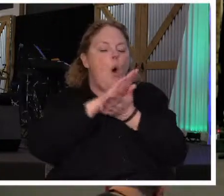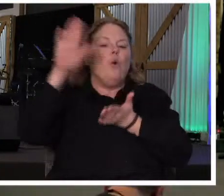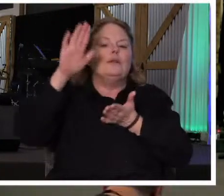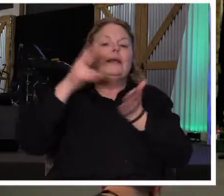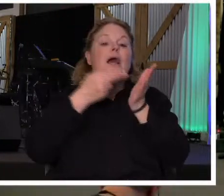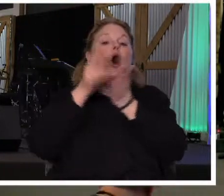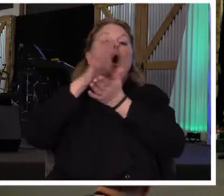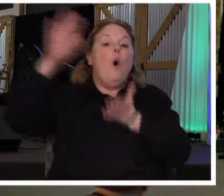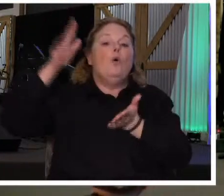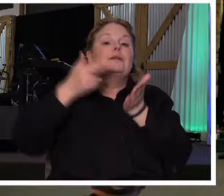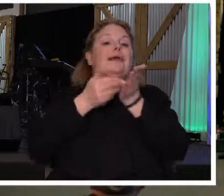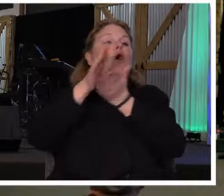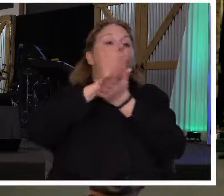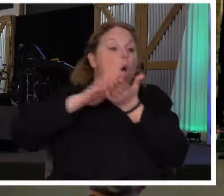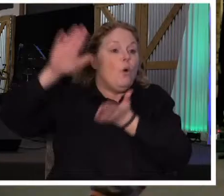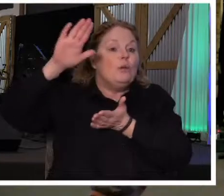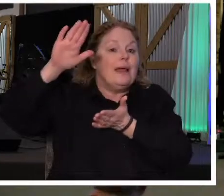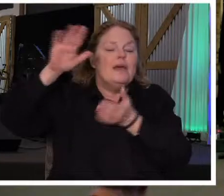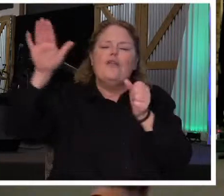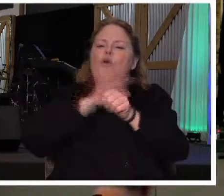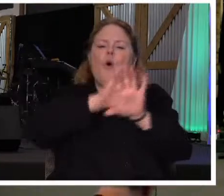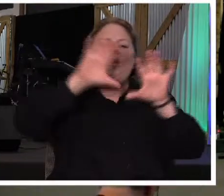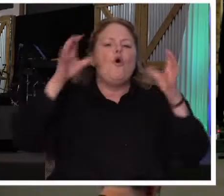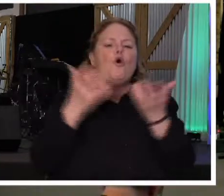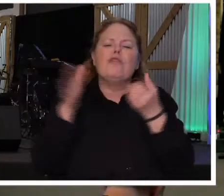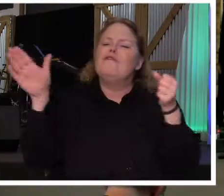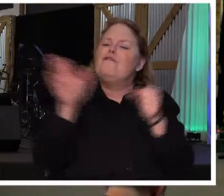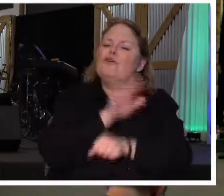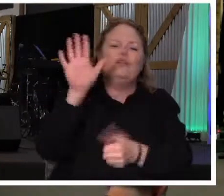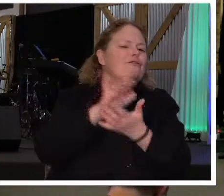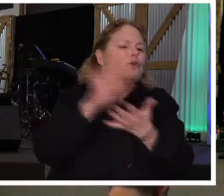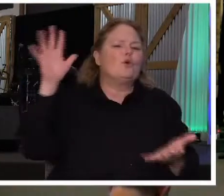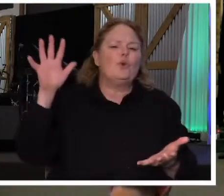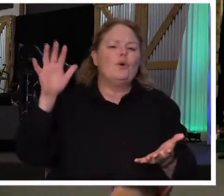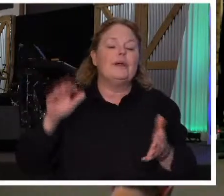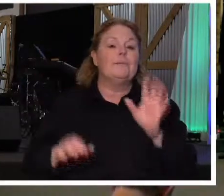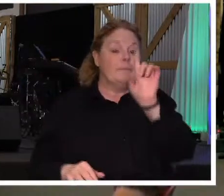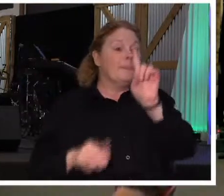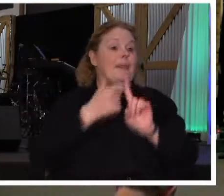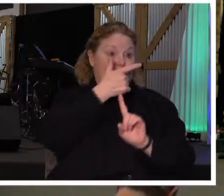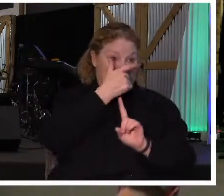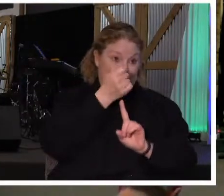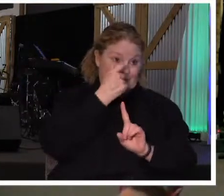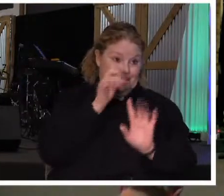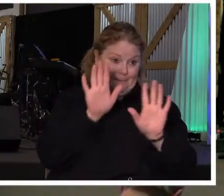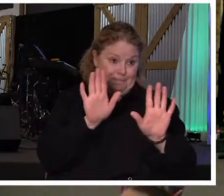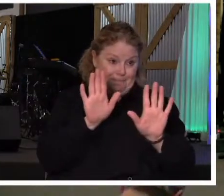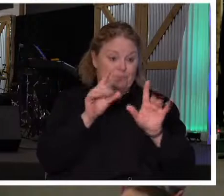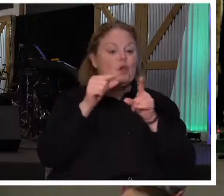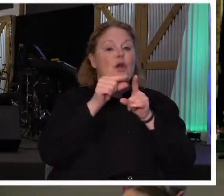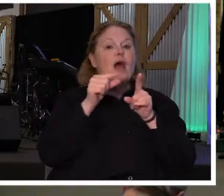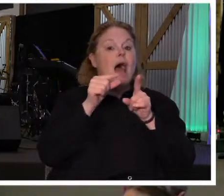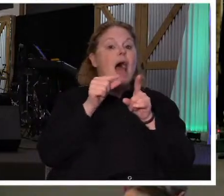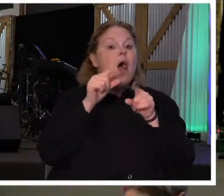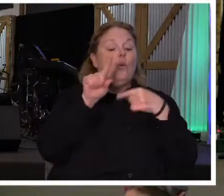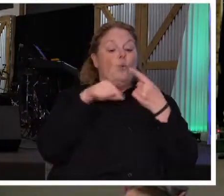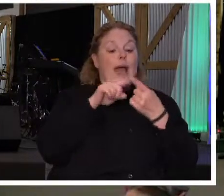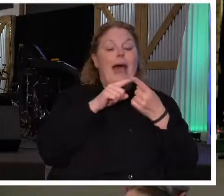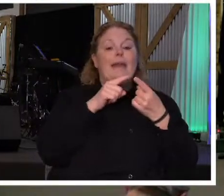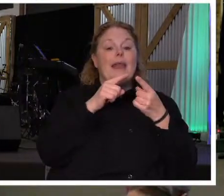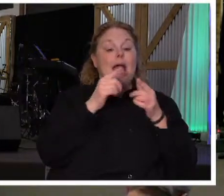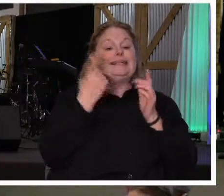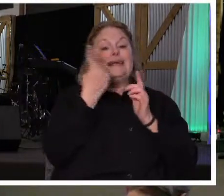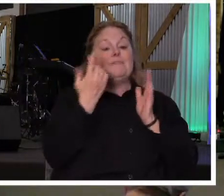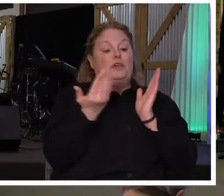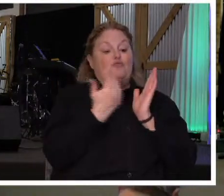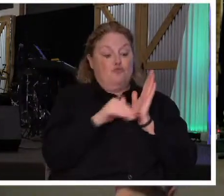whole earth is full of your glory. Now, in the Hebrew language, magnitude is often conveyed